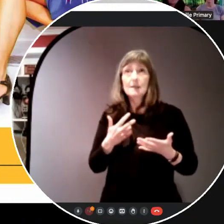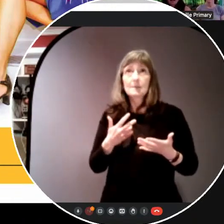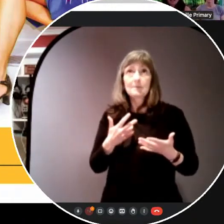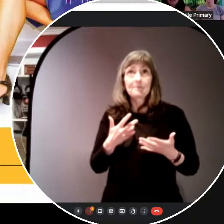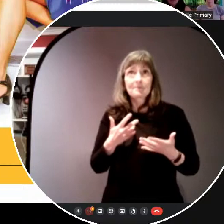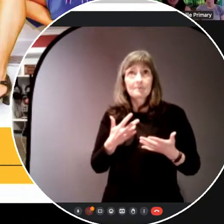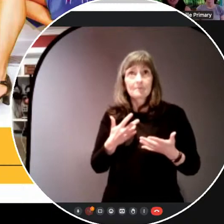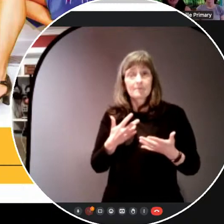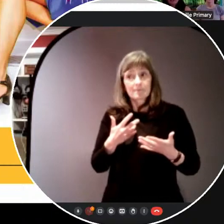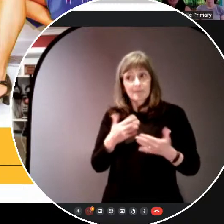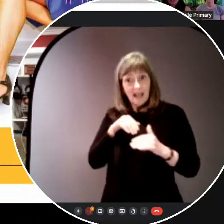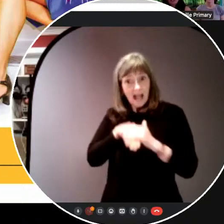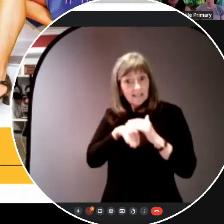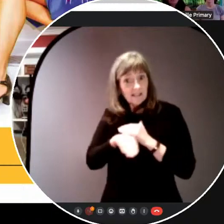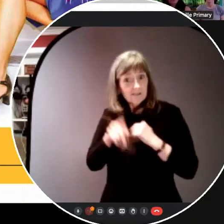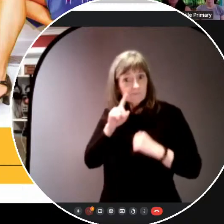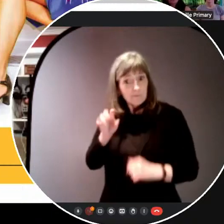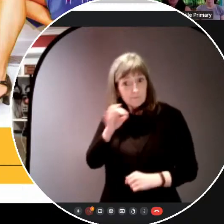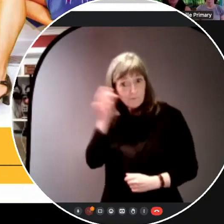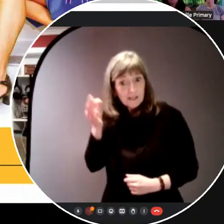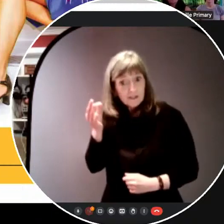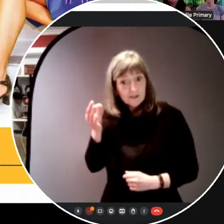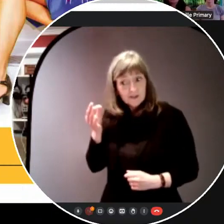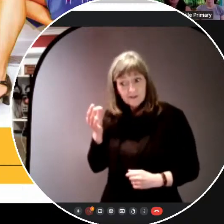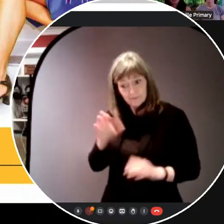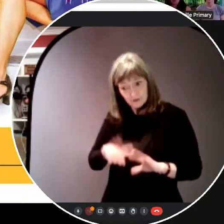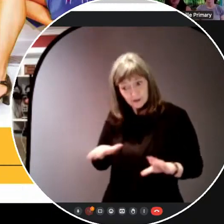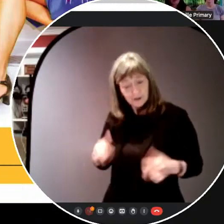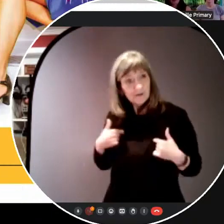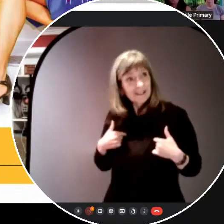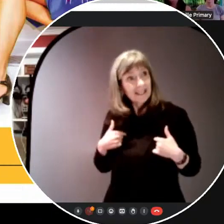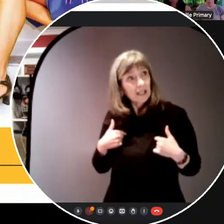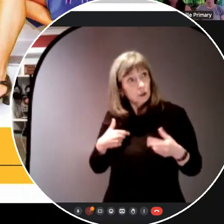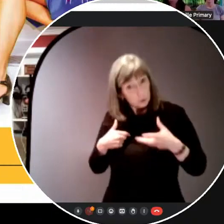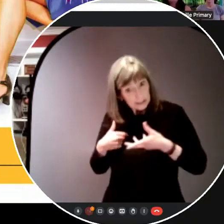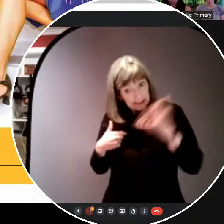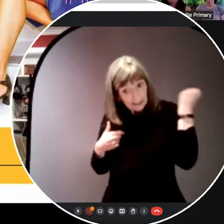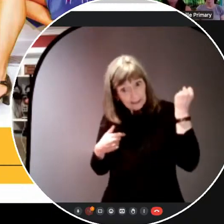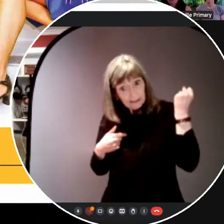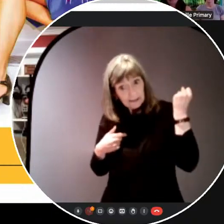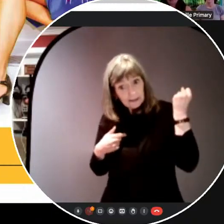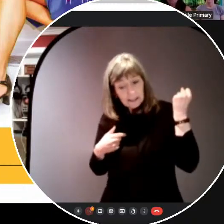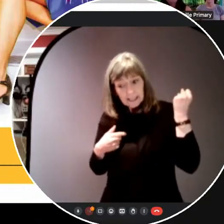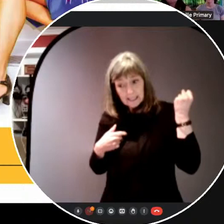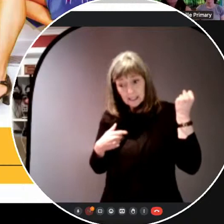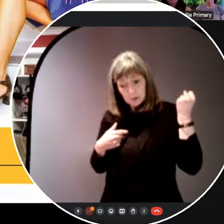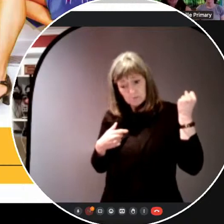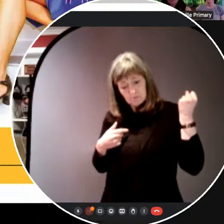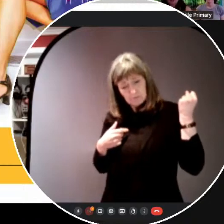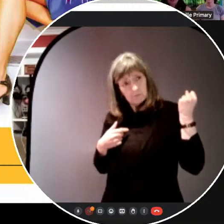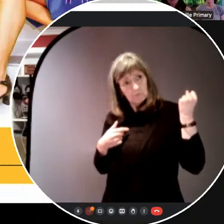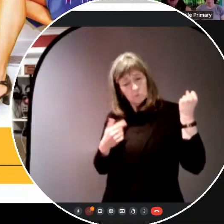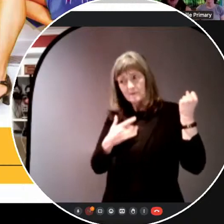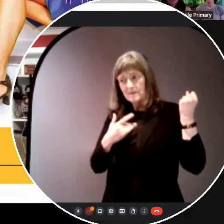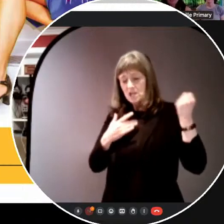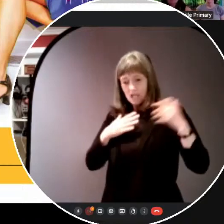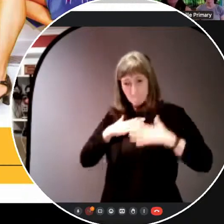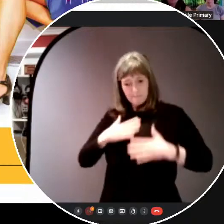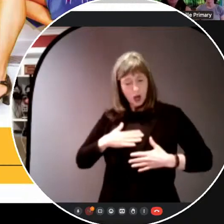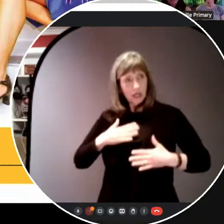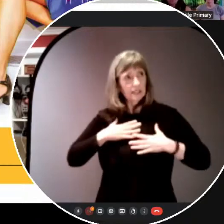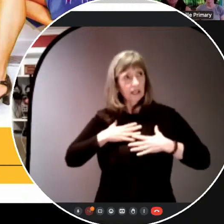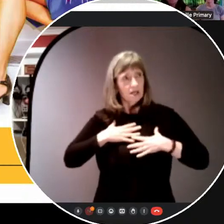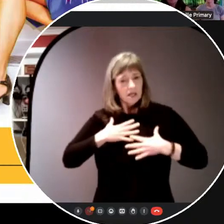allow access to French language education for our children are being taken away. That creates a physiological response